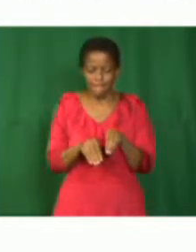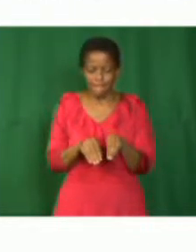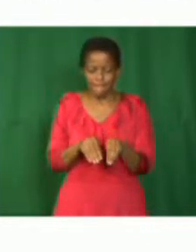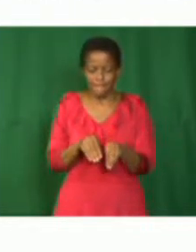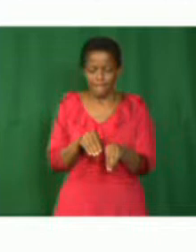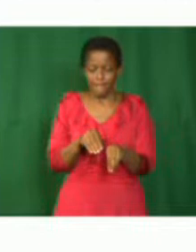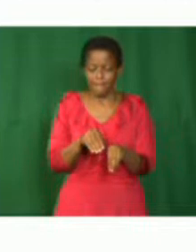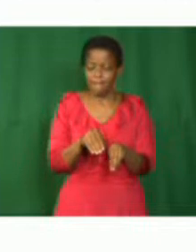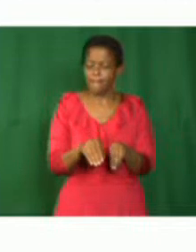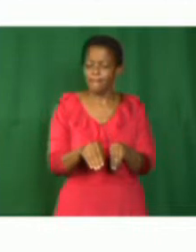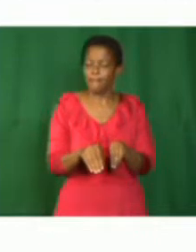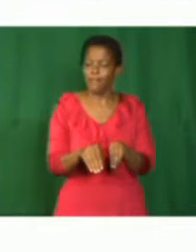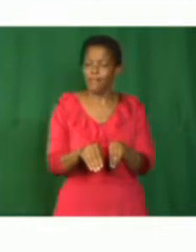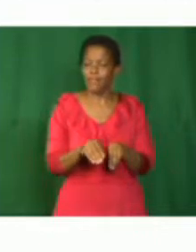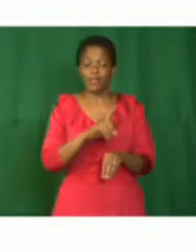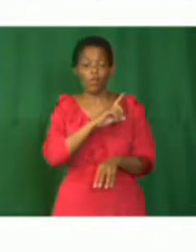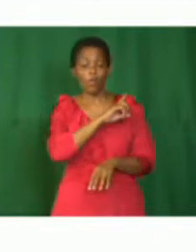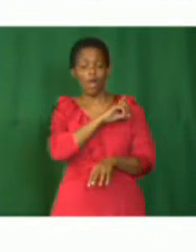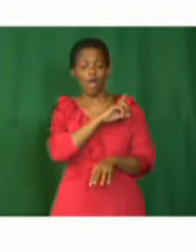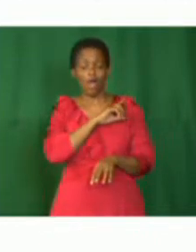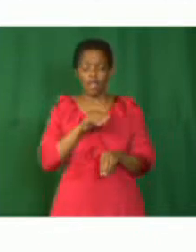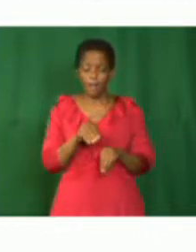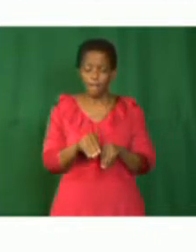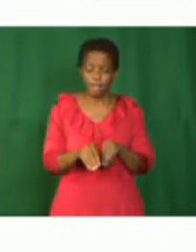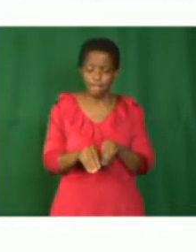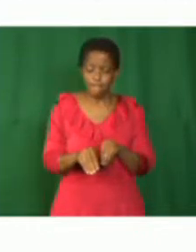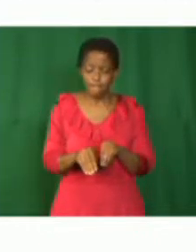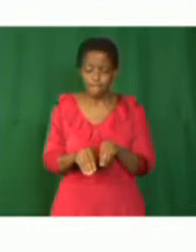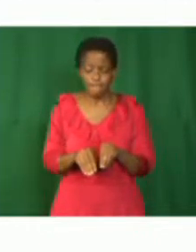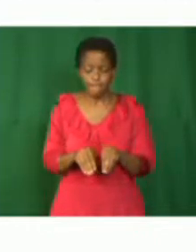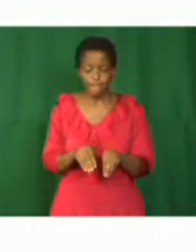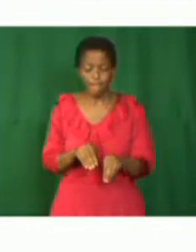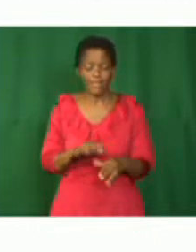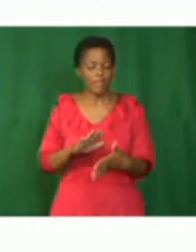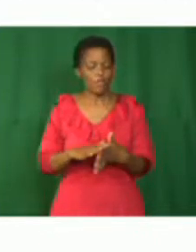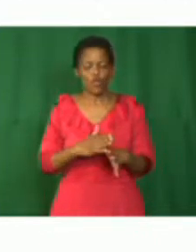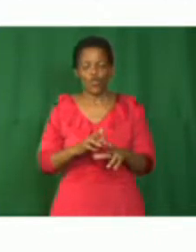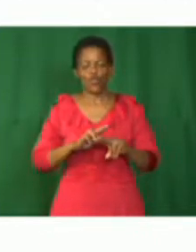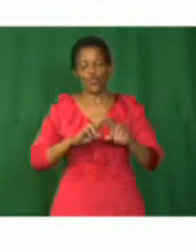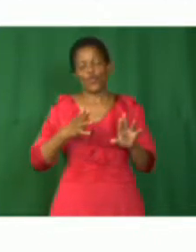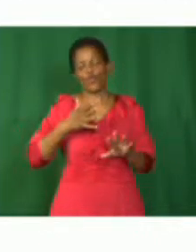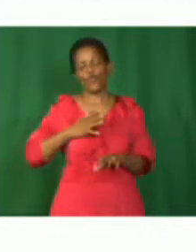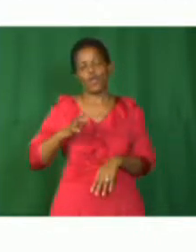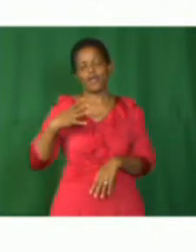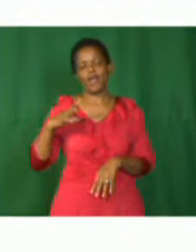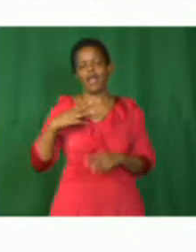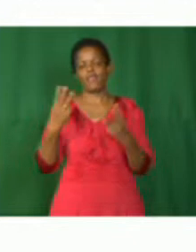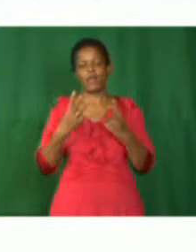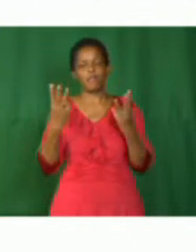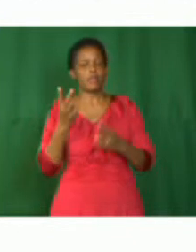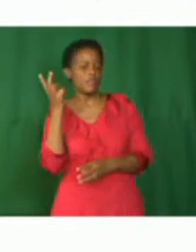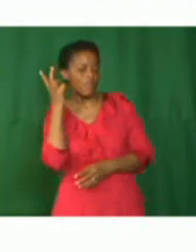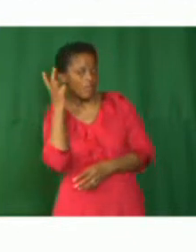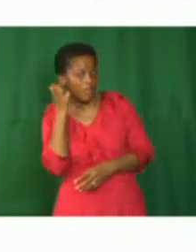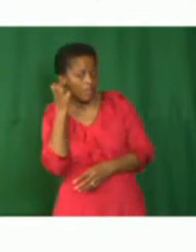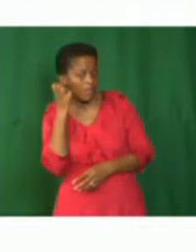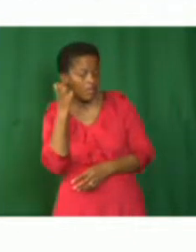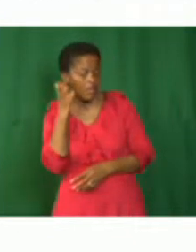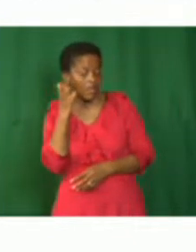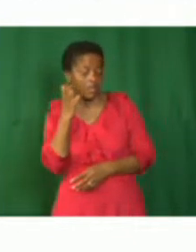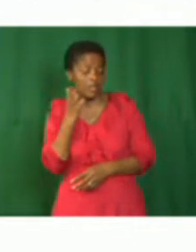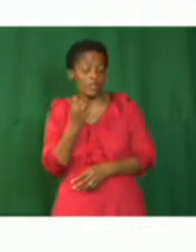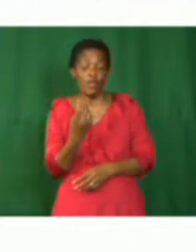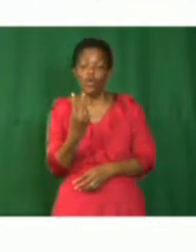because you do not want other people to hear your footsteps. Like for instance, these 2 boys here, they were led